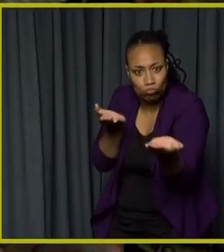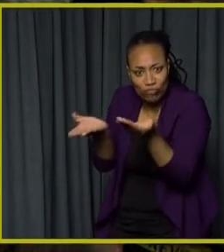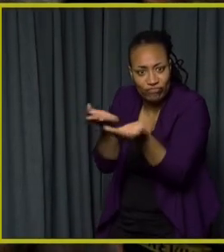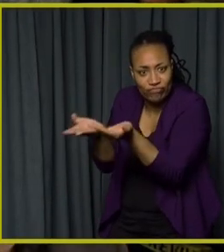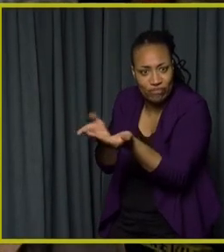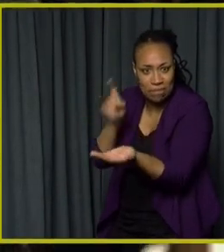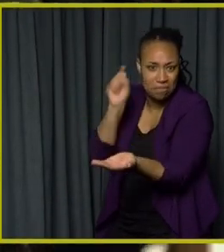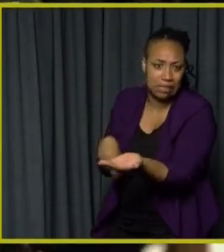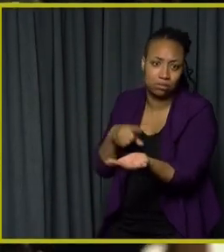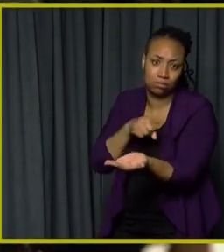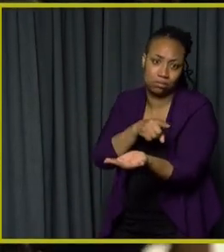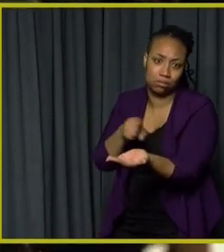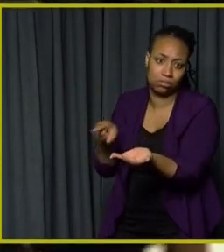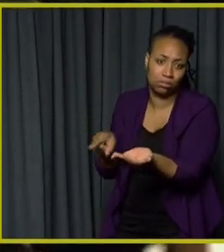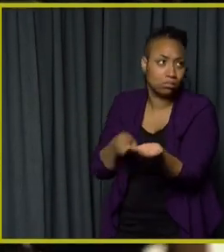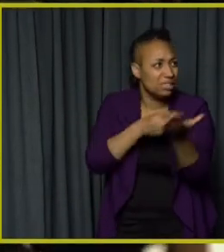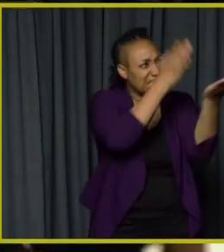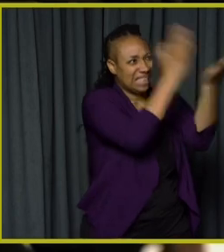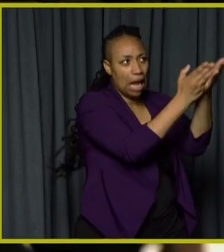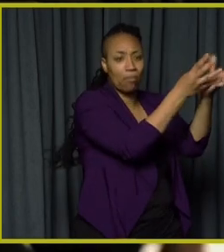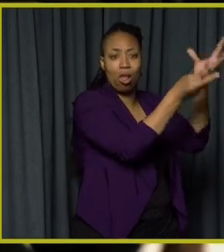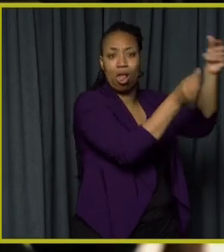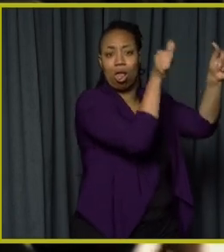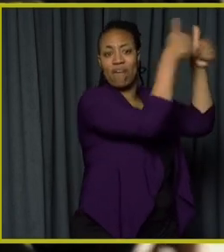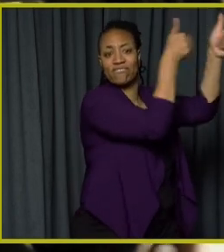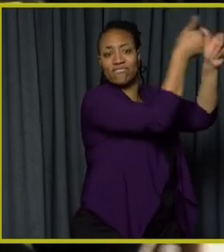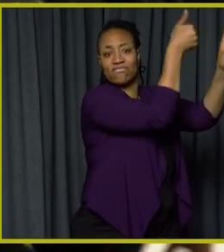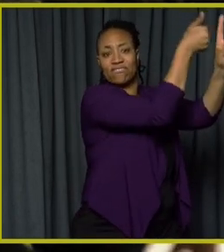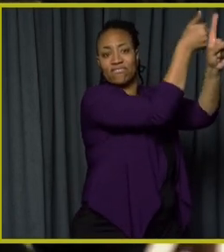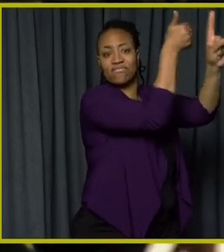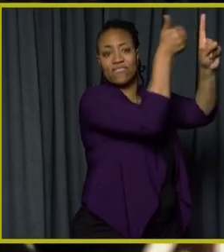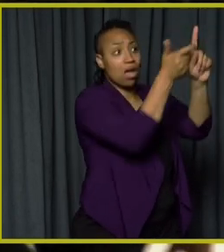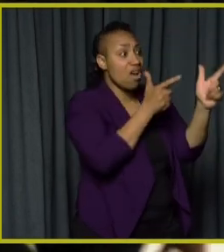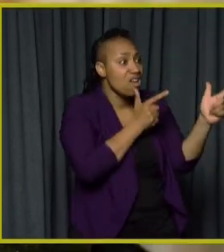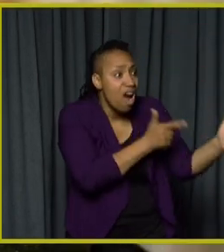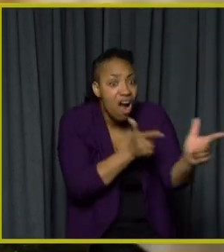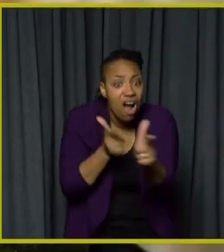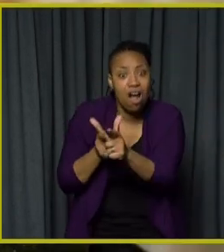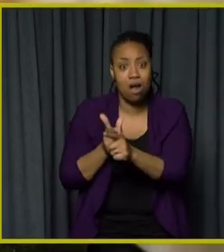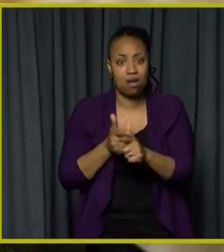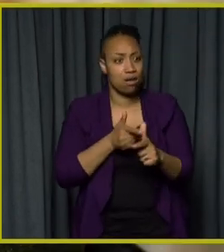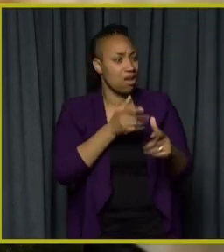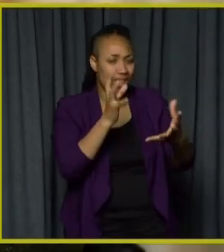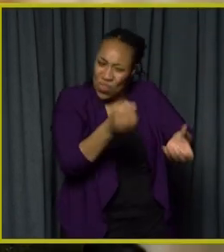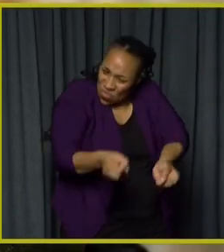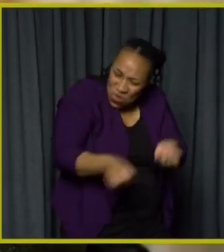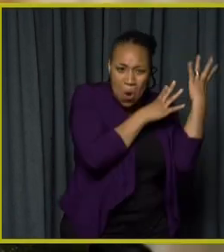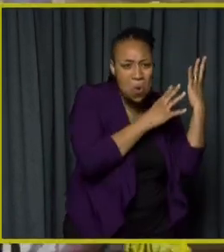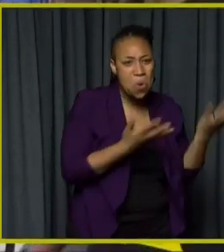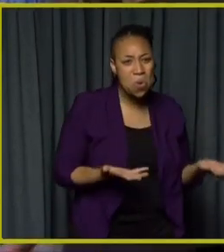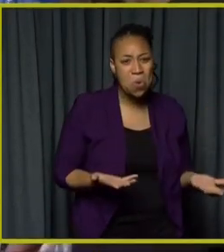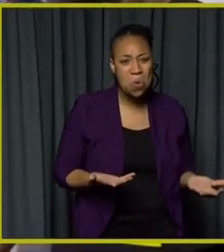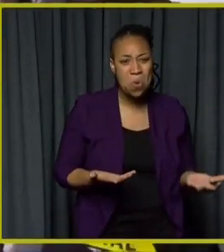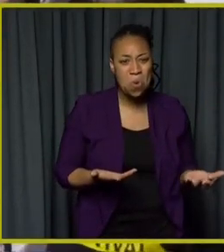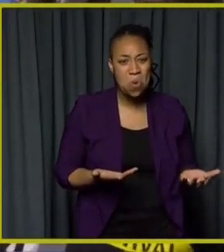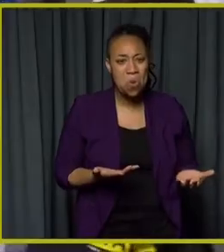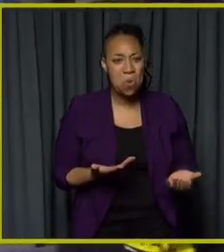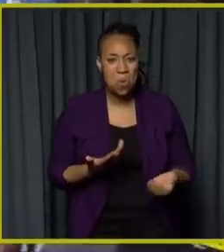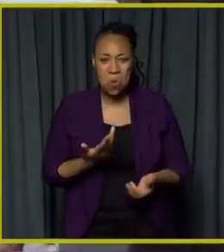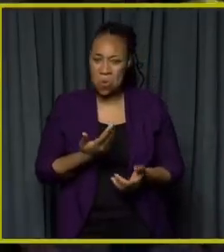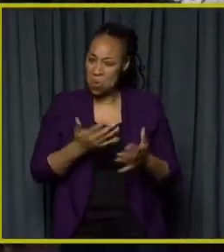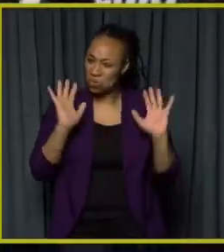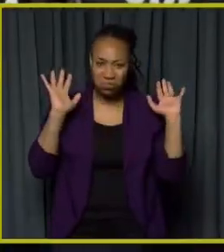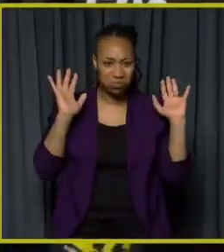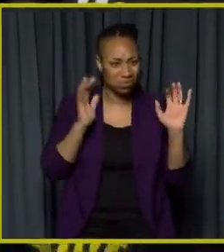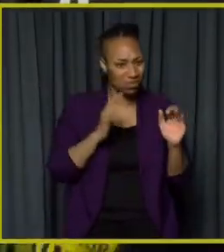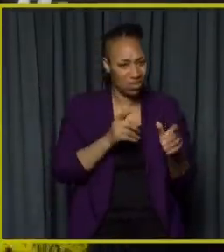a ban on assault rifles and a ban on the easy access of firearms. We demand